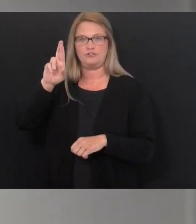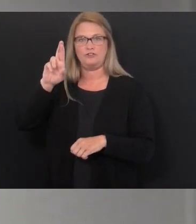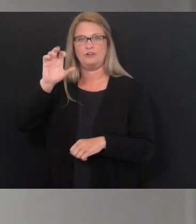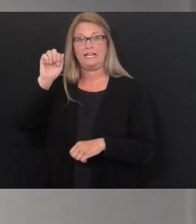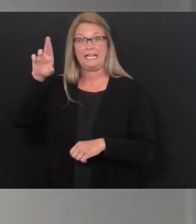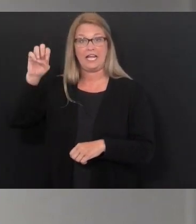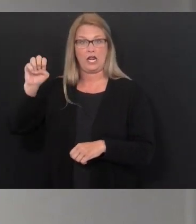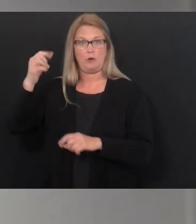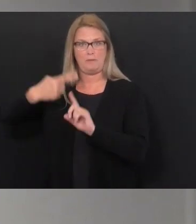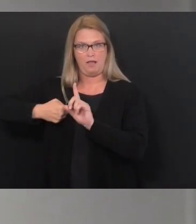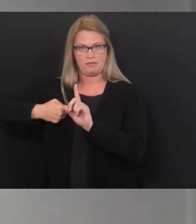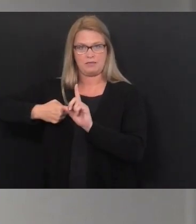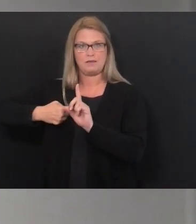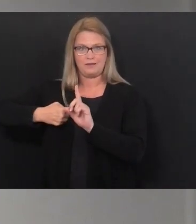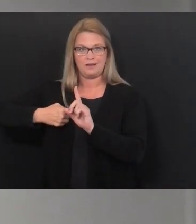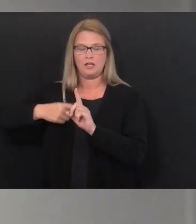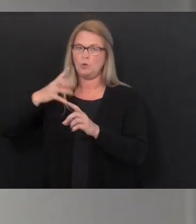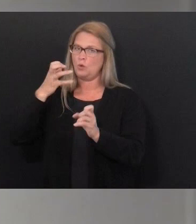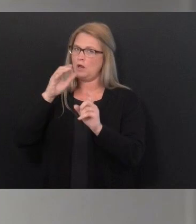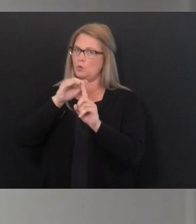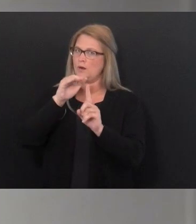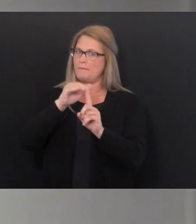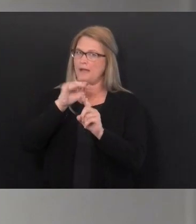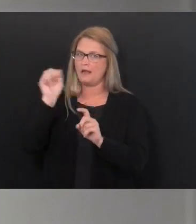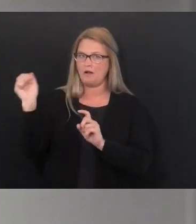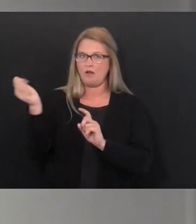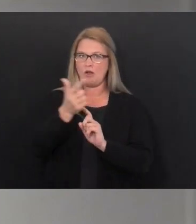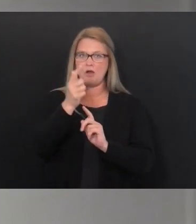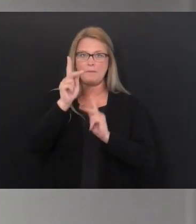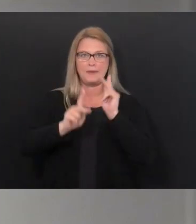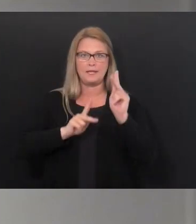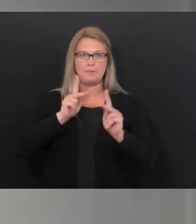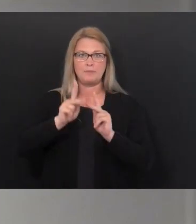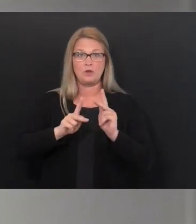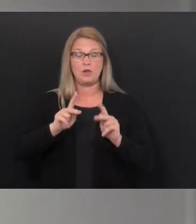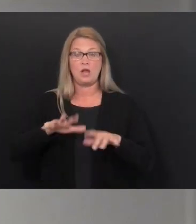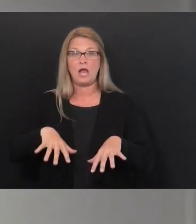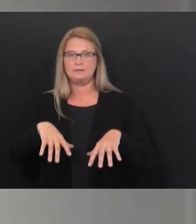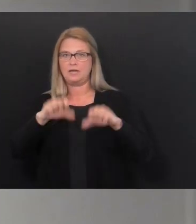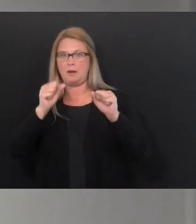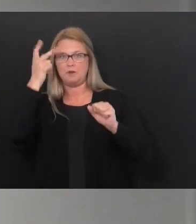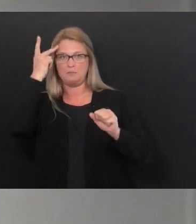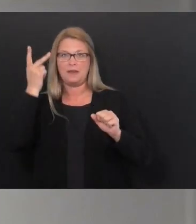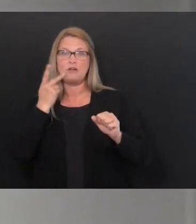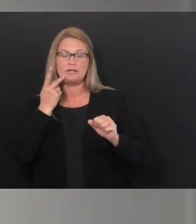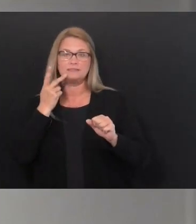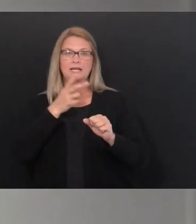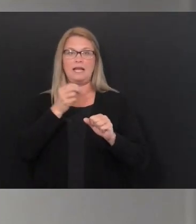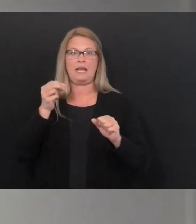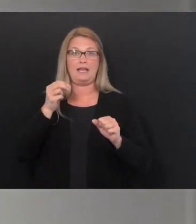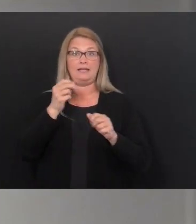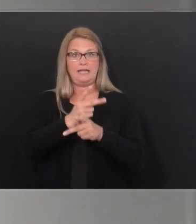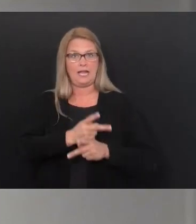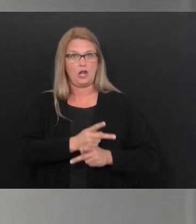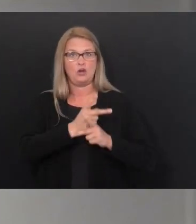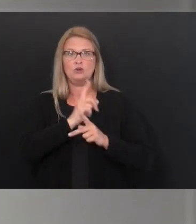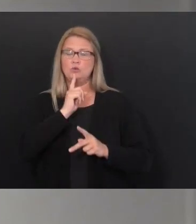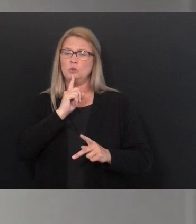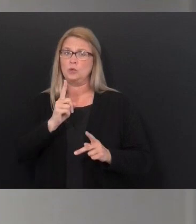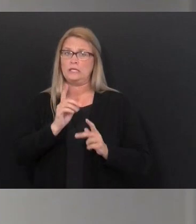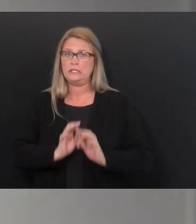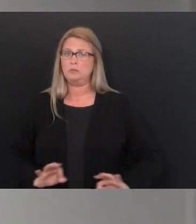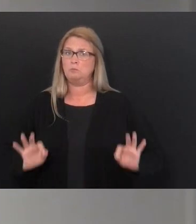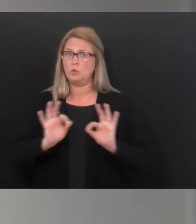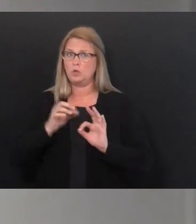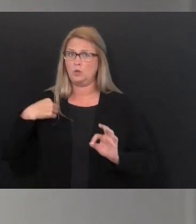want to remind everyone that foster care and adoptive parents are still greatly needed. So we'd like to put some numbers